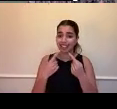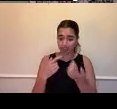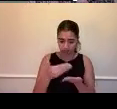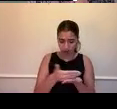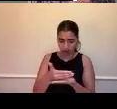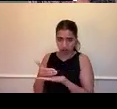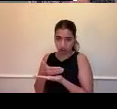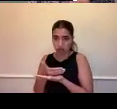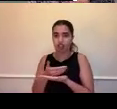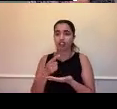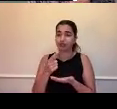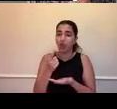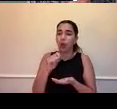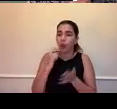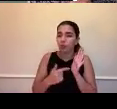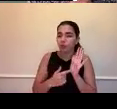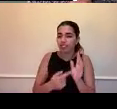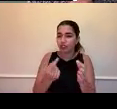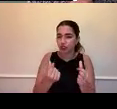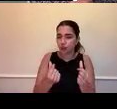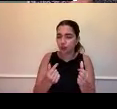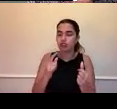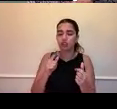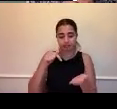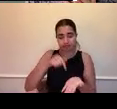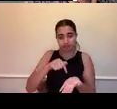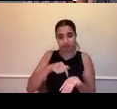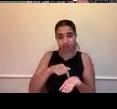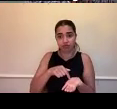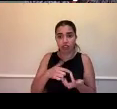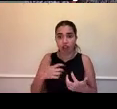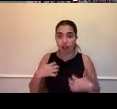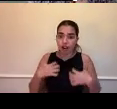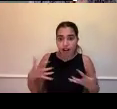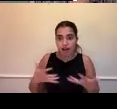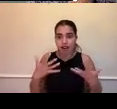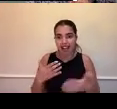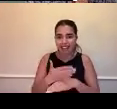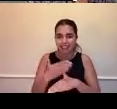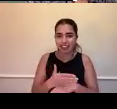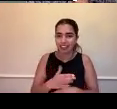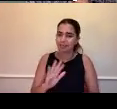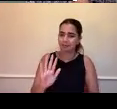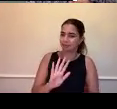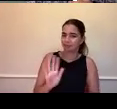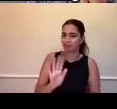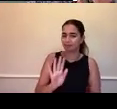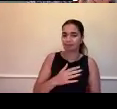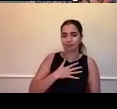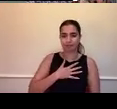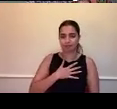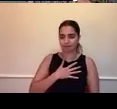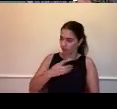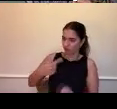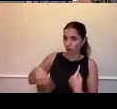present in this latest update. It wasn't a particularly encouraging exercise for me or for us